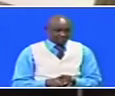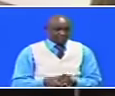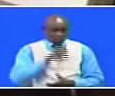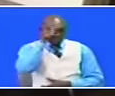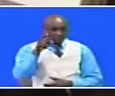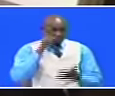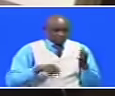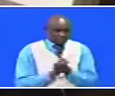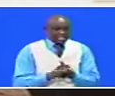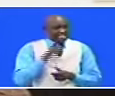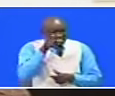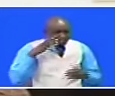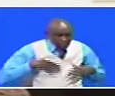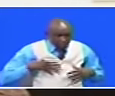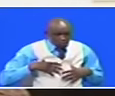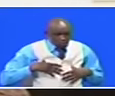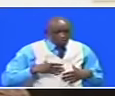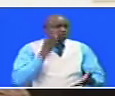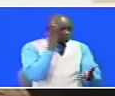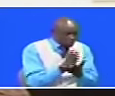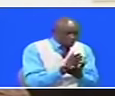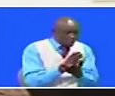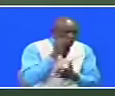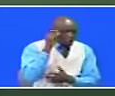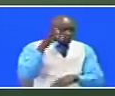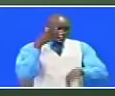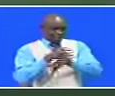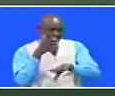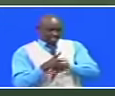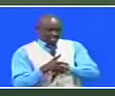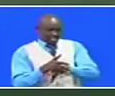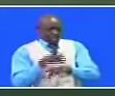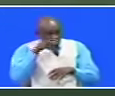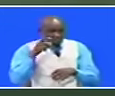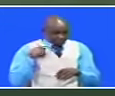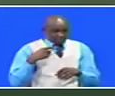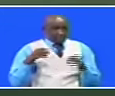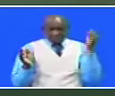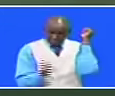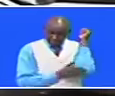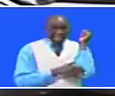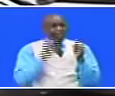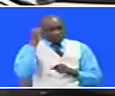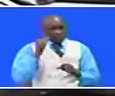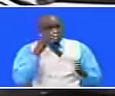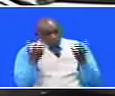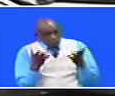Question is, are these disappearances genuine? Is it a case of dirty politics, or could they